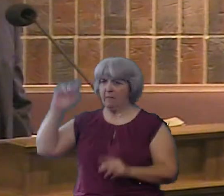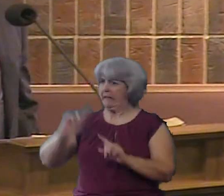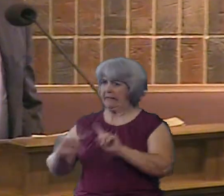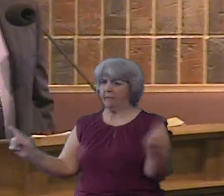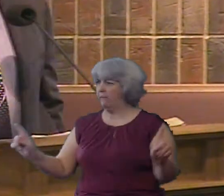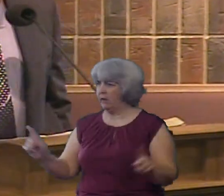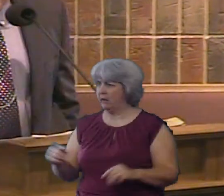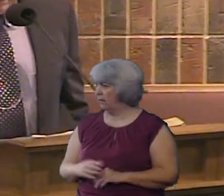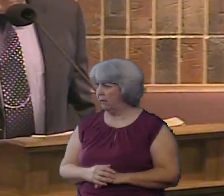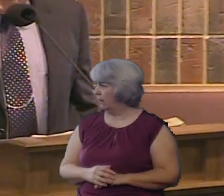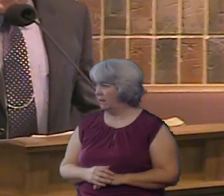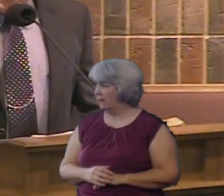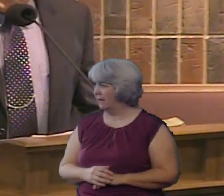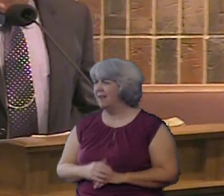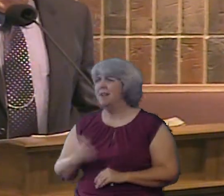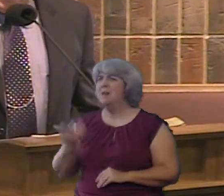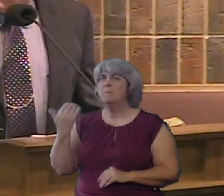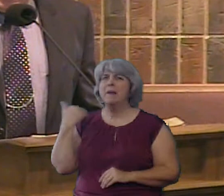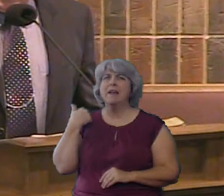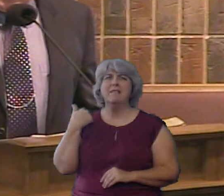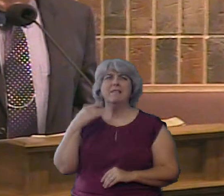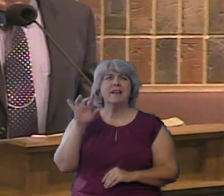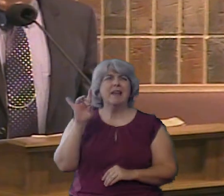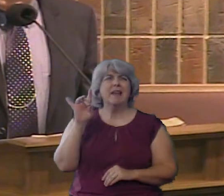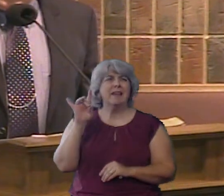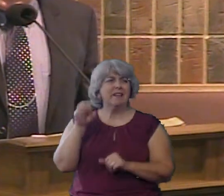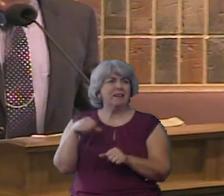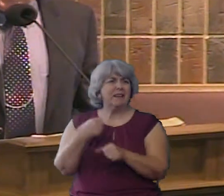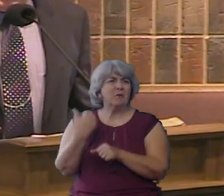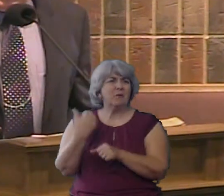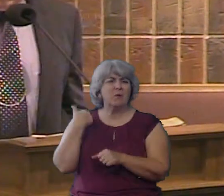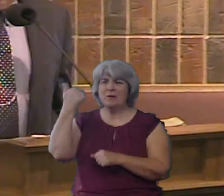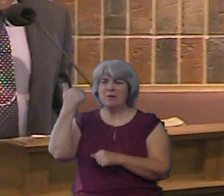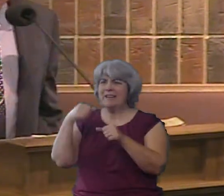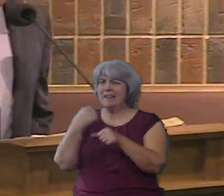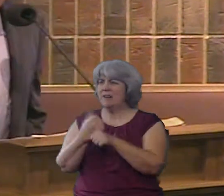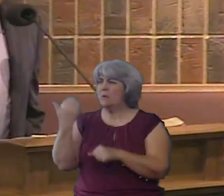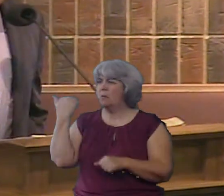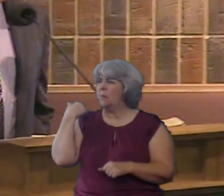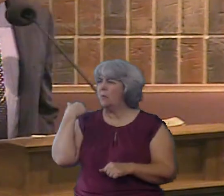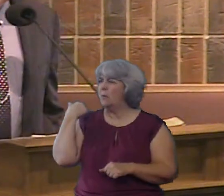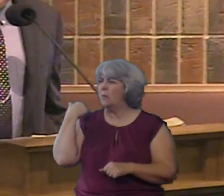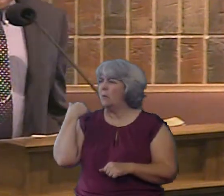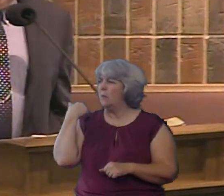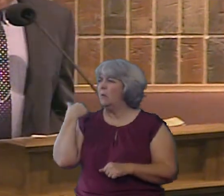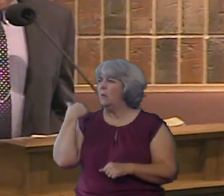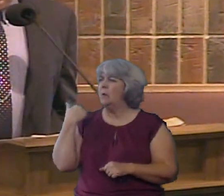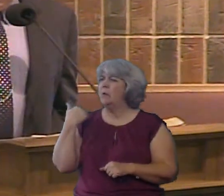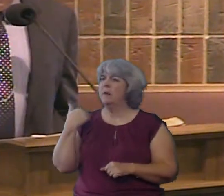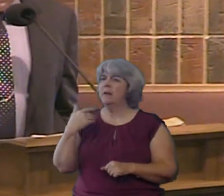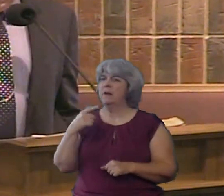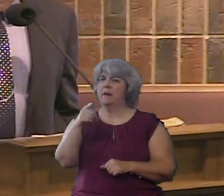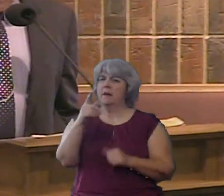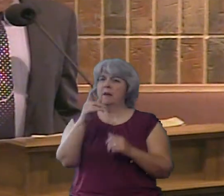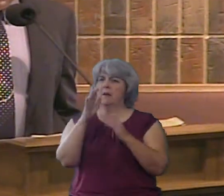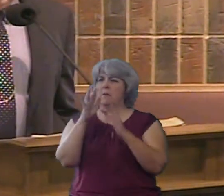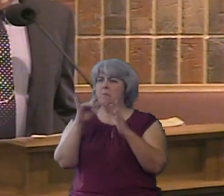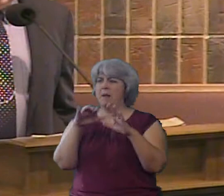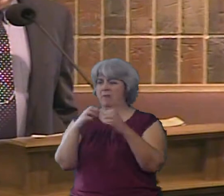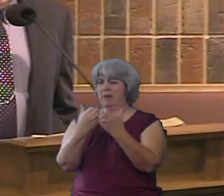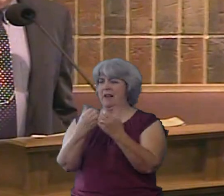Some years ago, probably 8 or 10 years ago, we had someone in our class who had been part of our youth